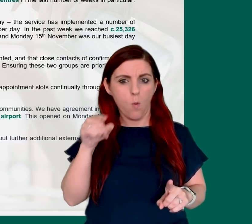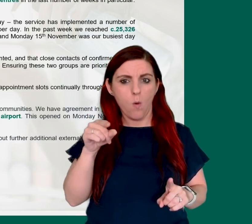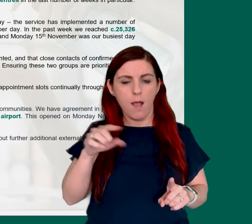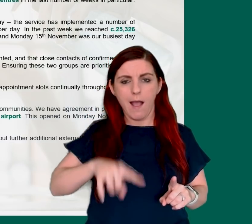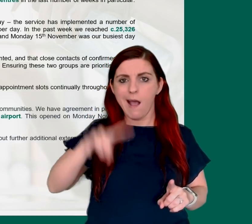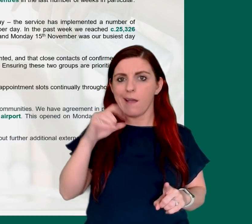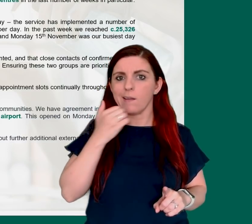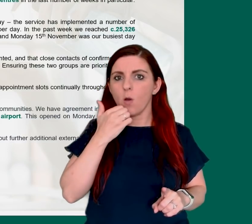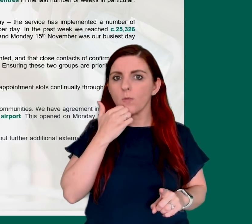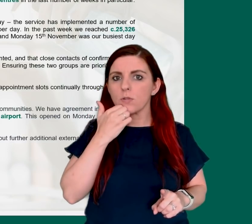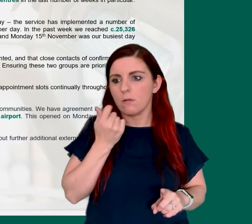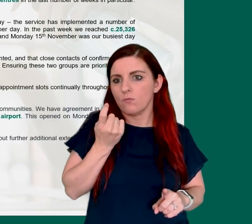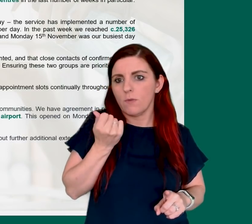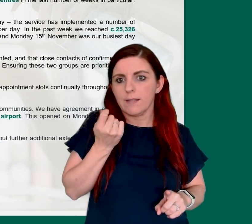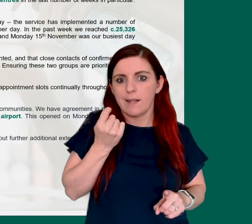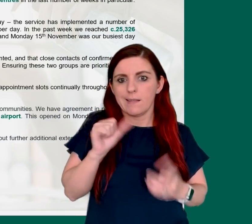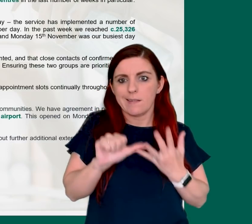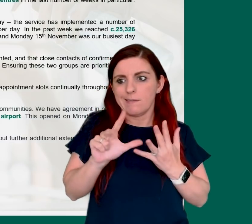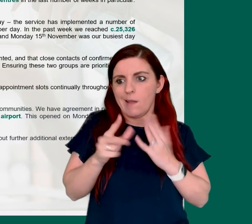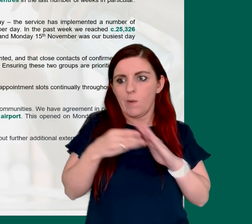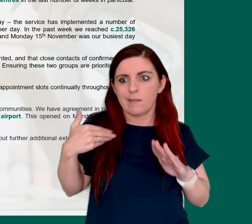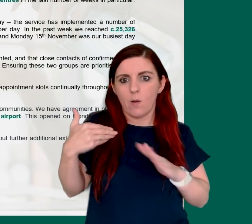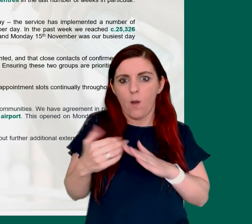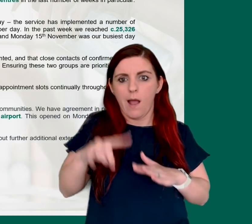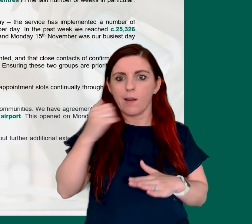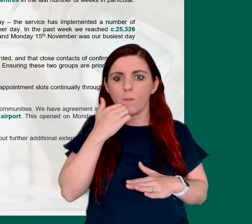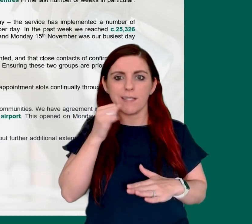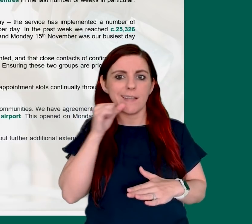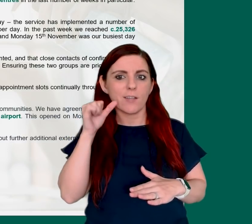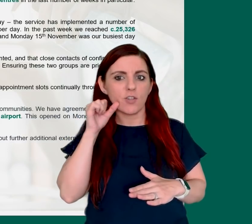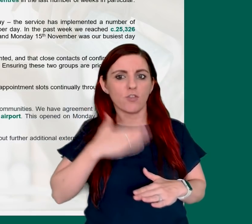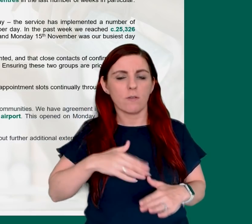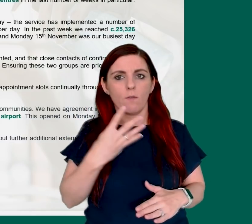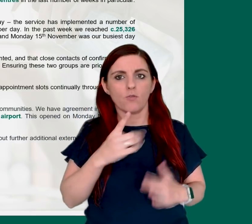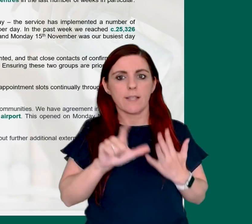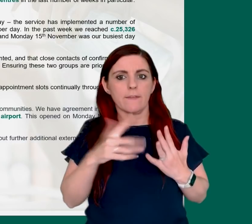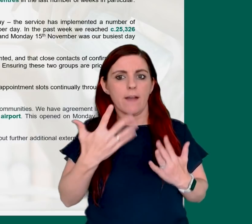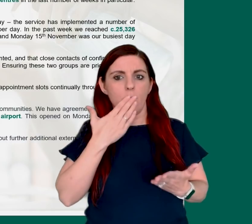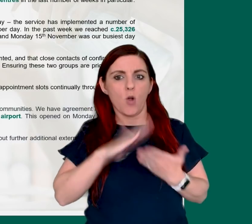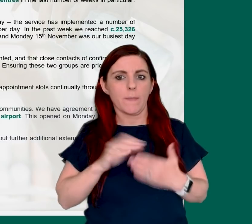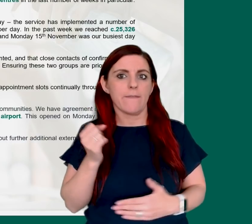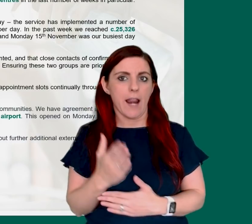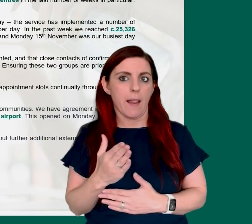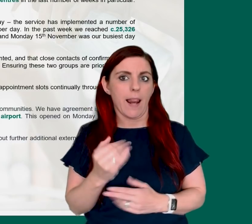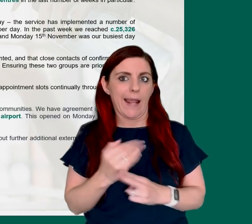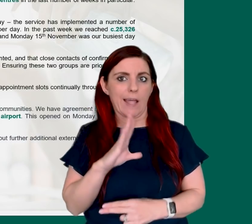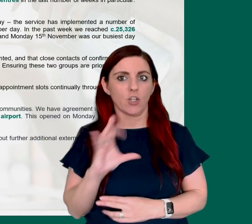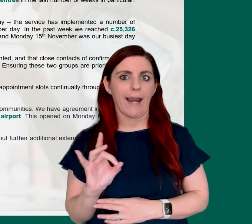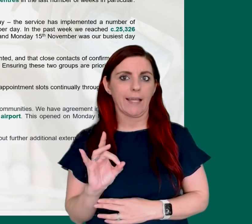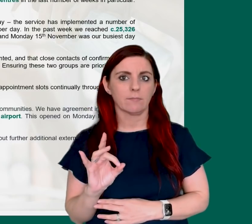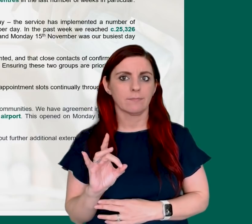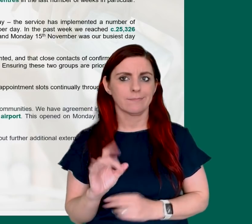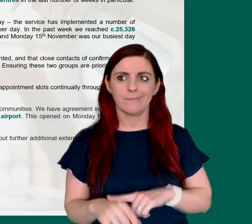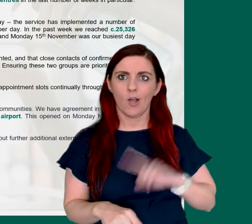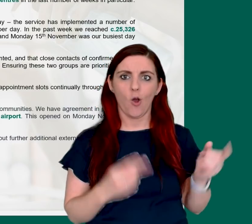high numbers as recently as 6 to 8 weeks ago. Yesterday afternoon, there were 475 appointments available in Letterkenny, whereas in